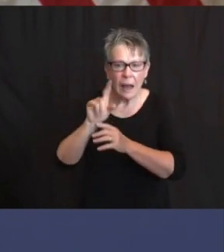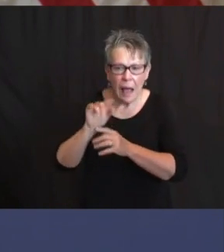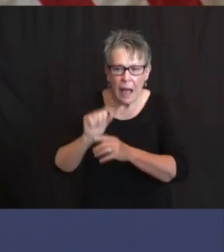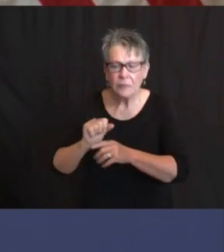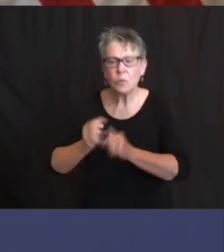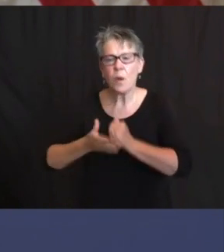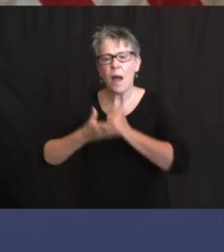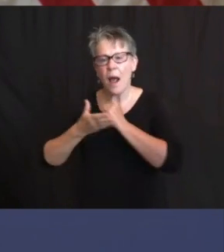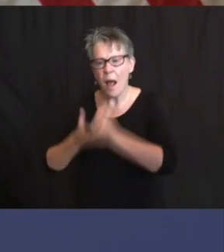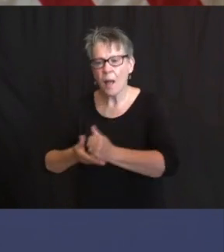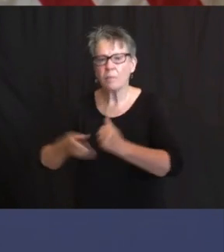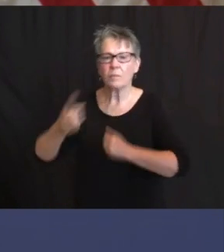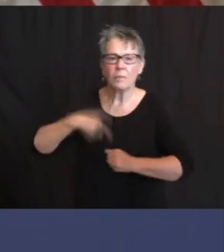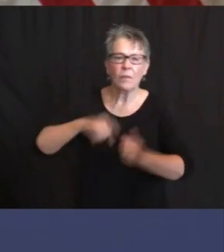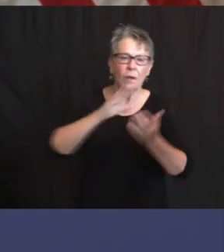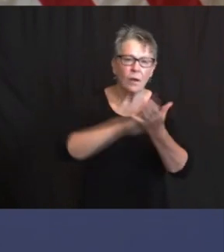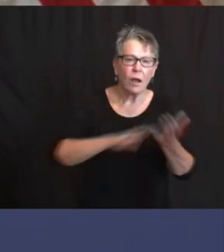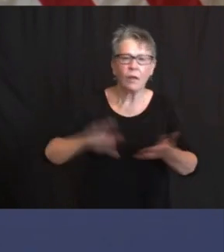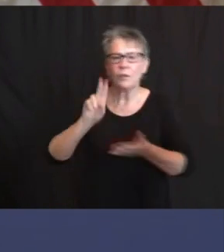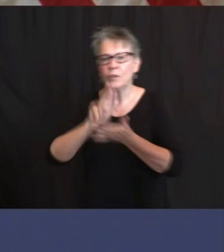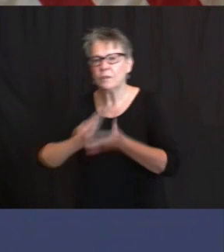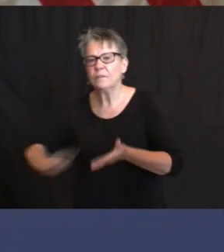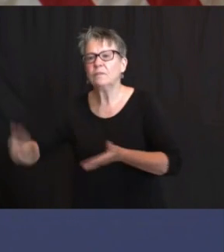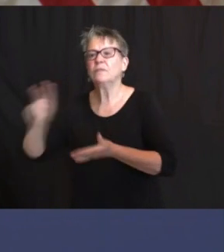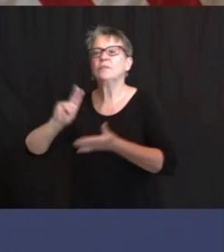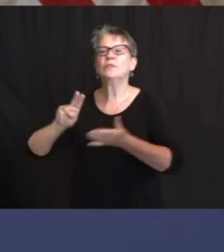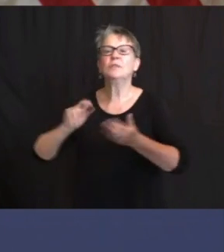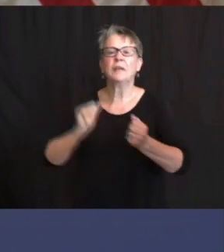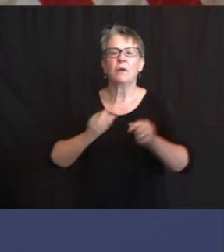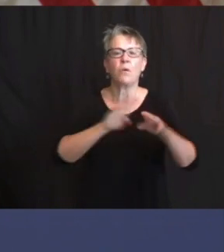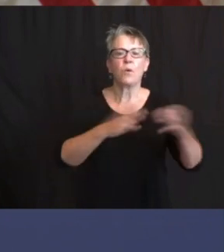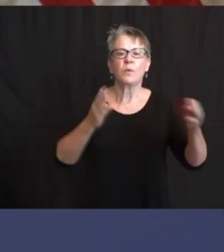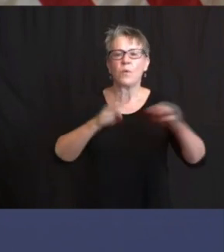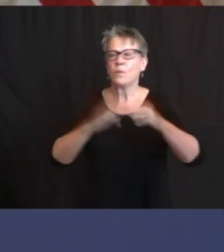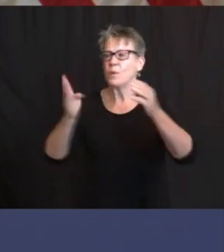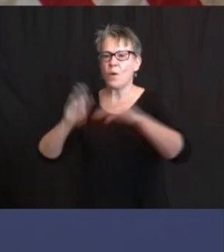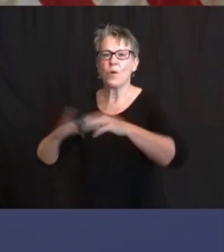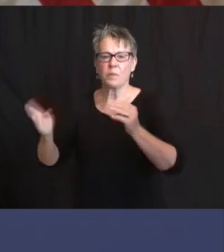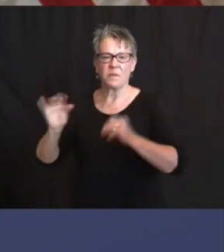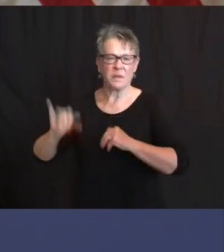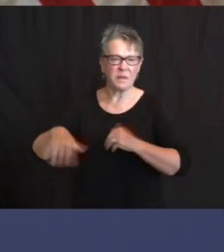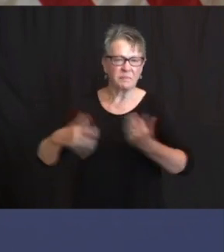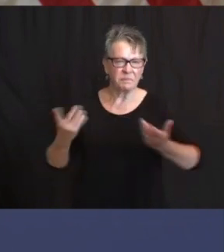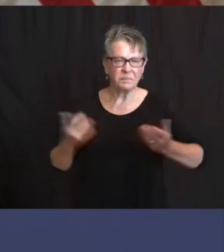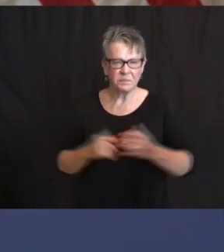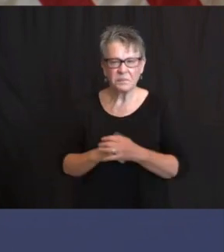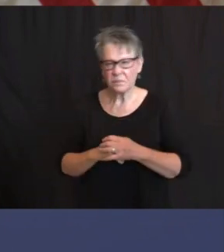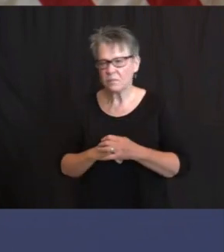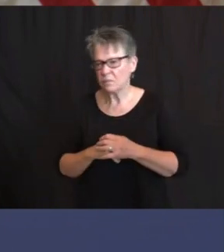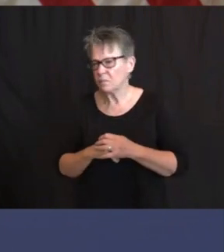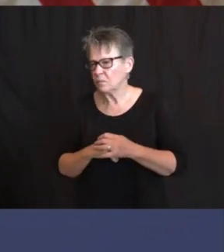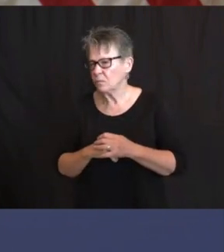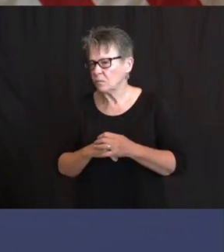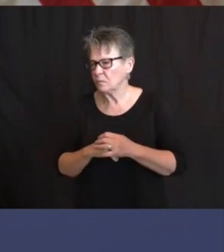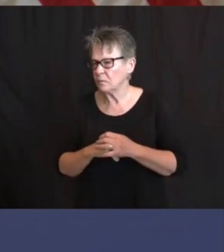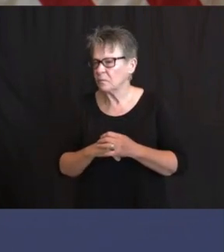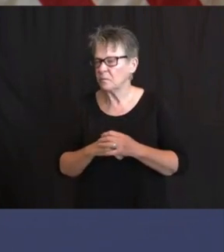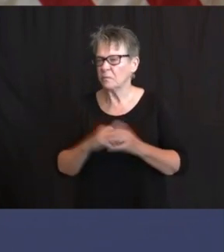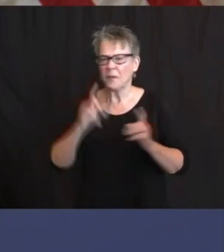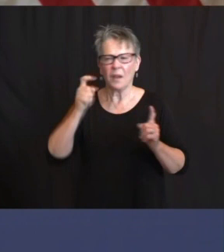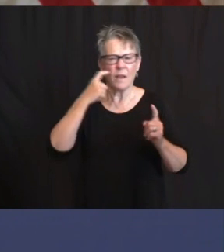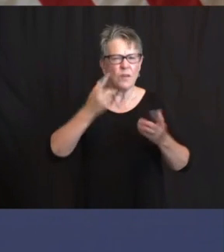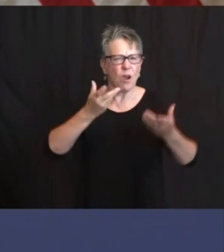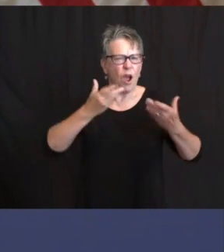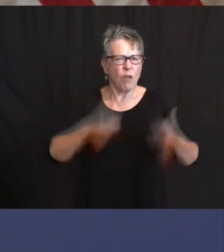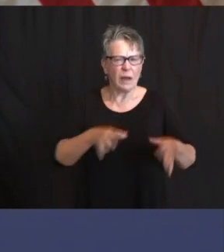and restarting operations that have been impacted by the COVID-19 pandemic. As the governor indicated, sustained positive health